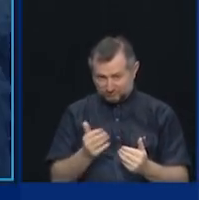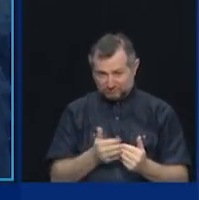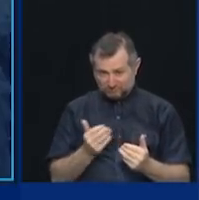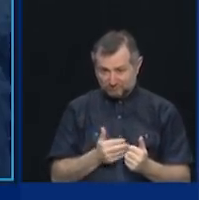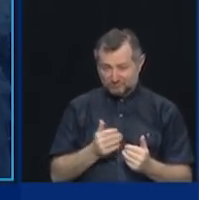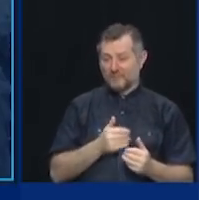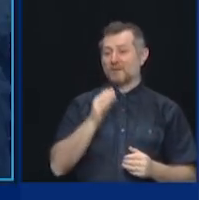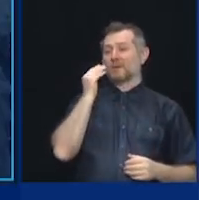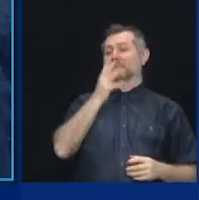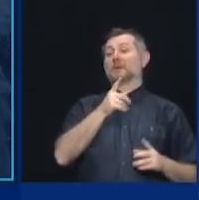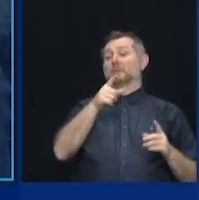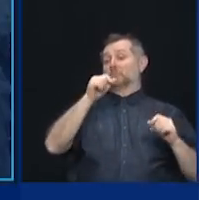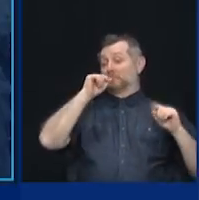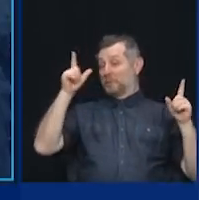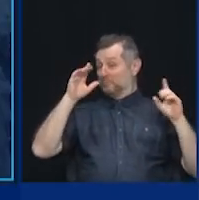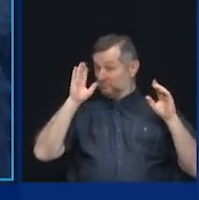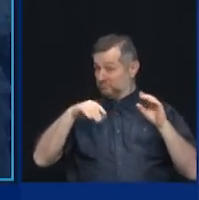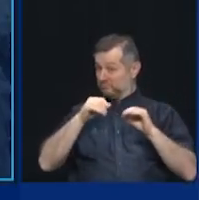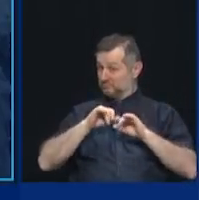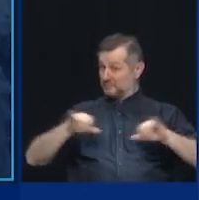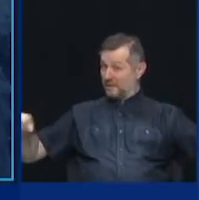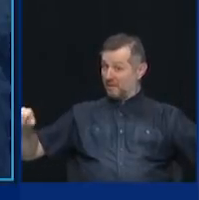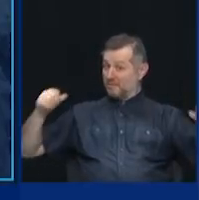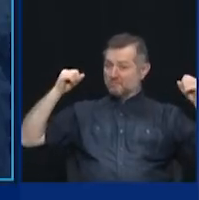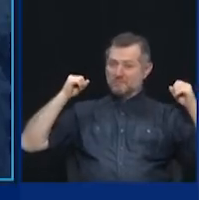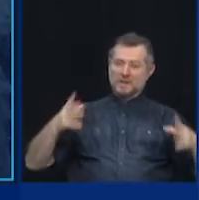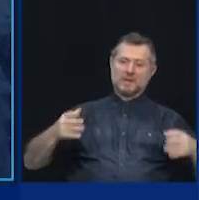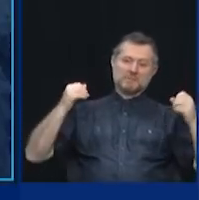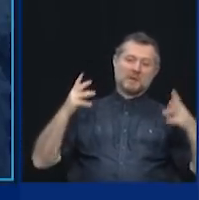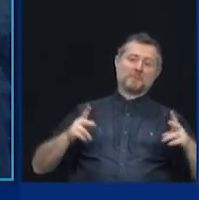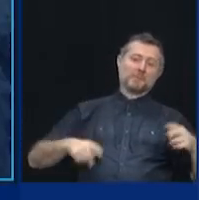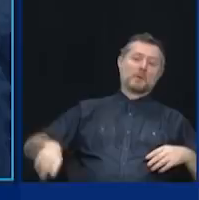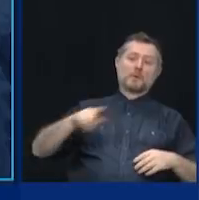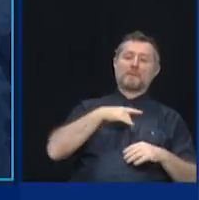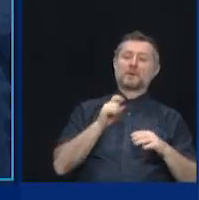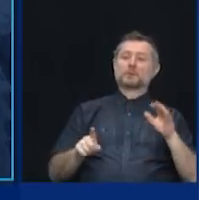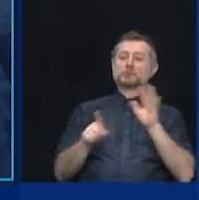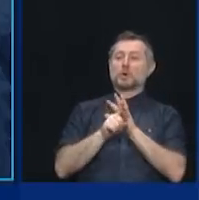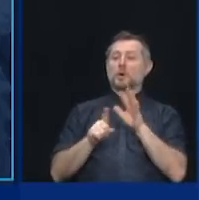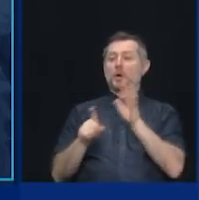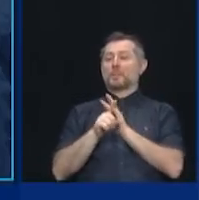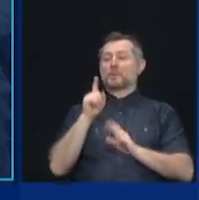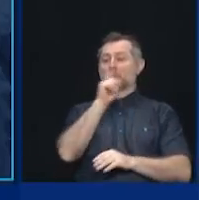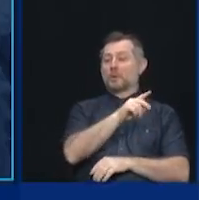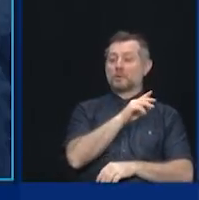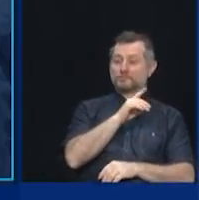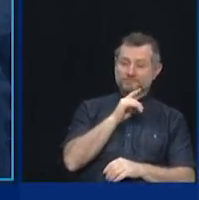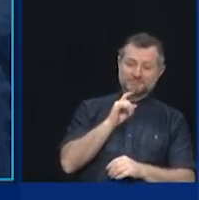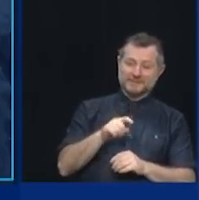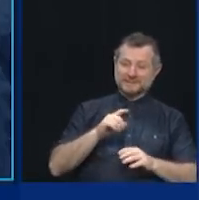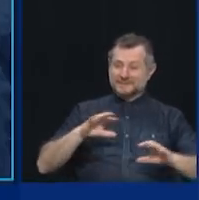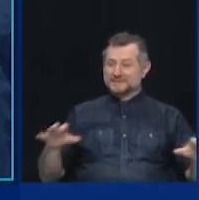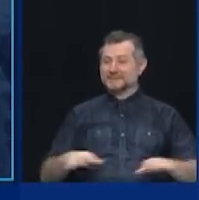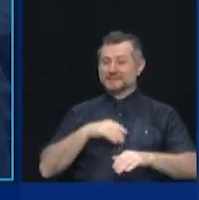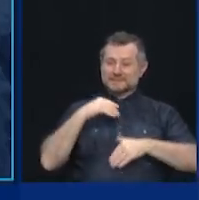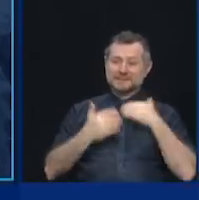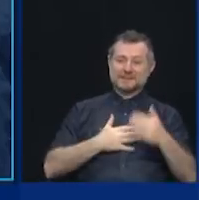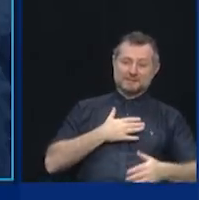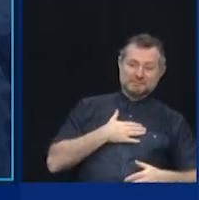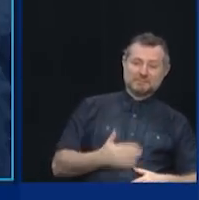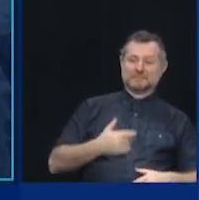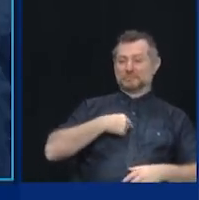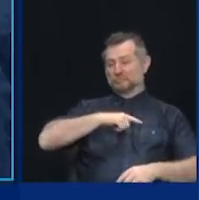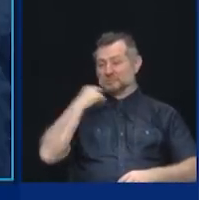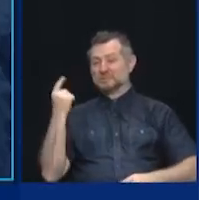to stay home, a lot of people have to show up and break their rear end. For you to stay home